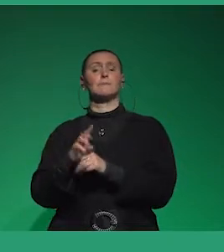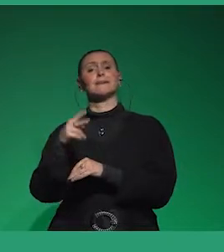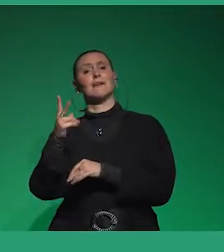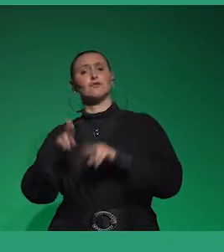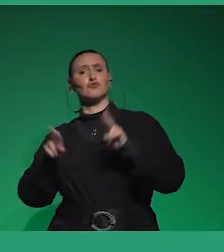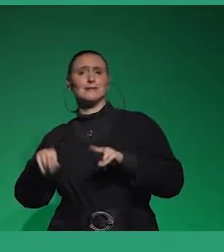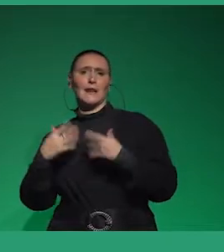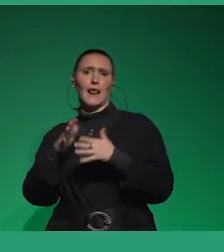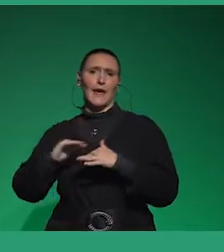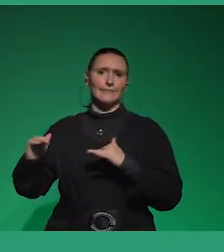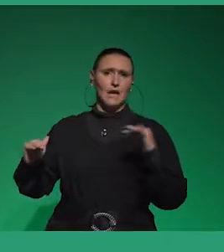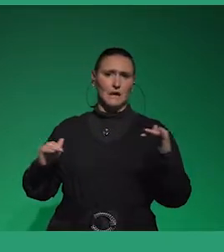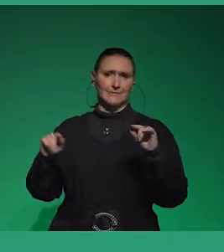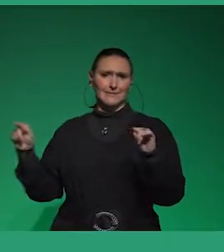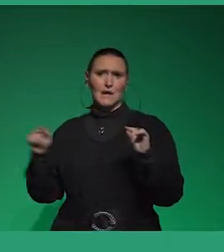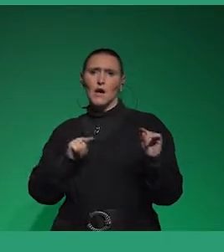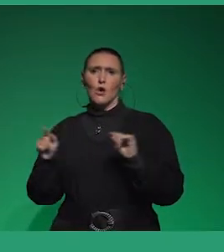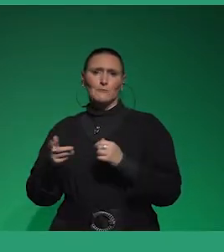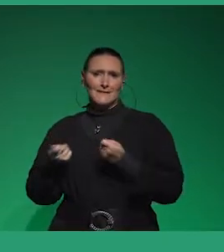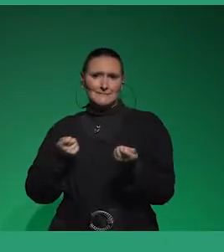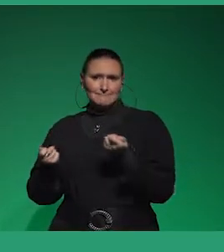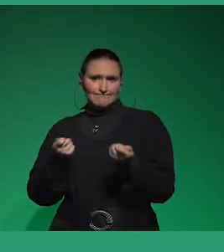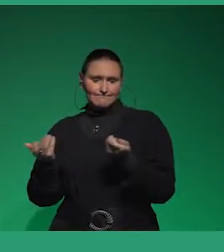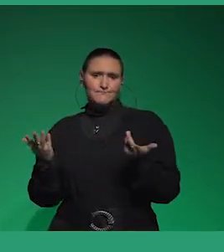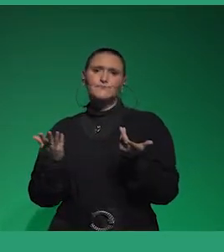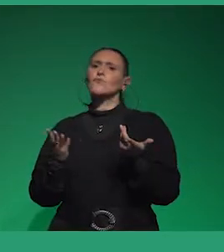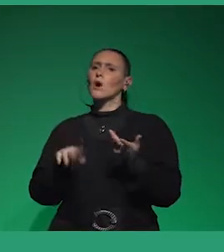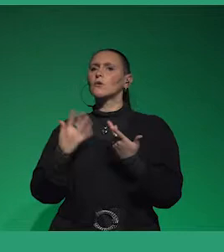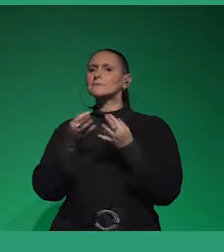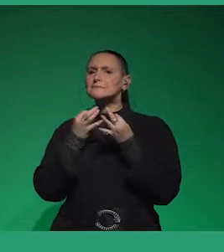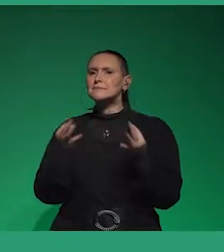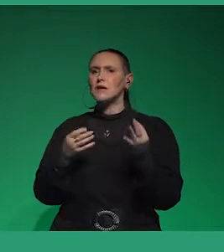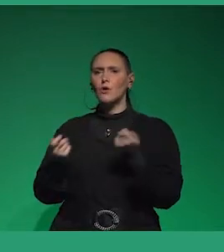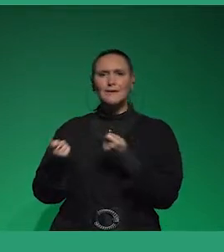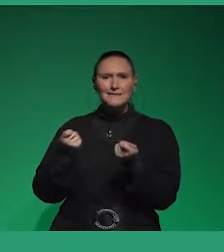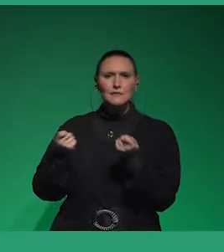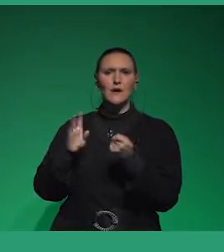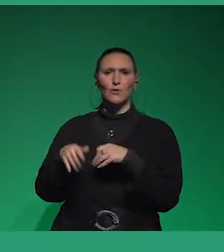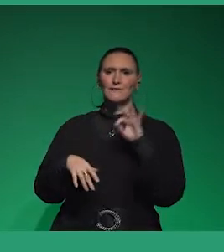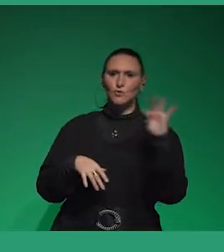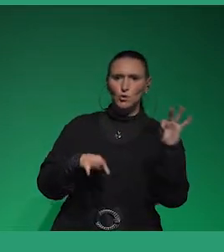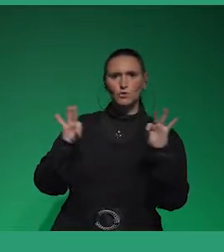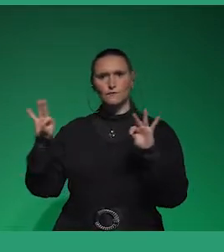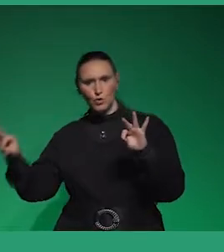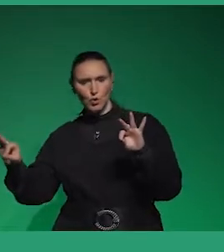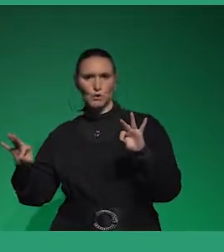the own regulations, particular regulation in each country. So we